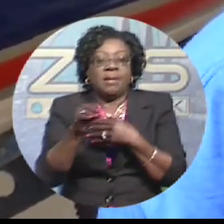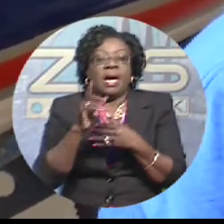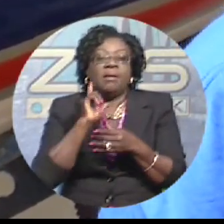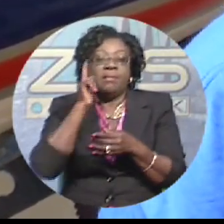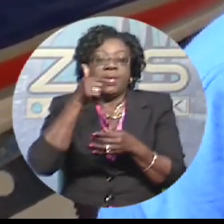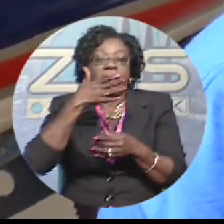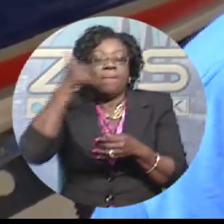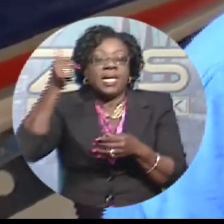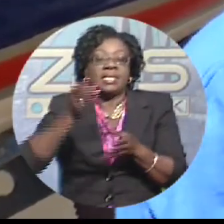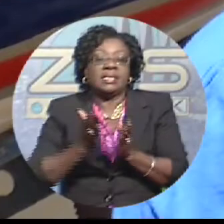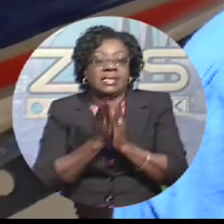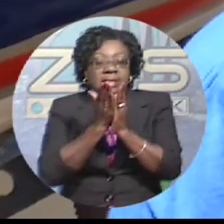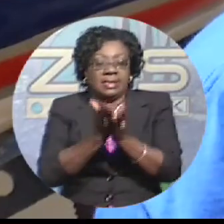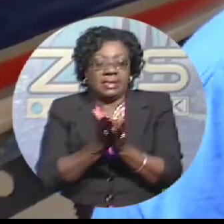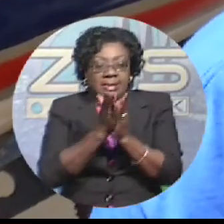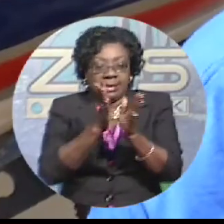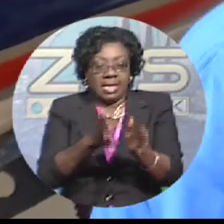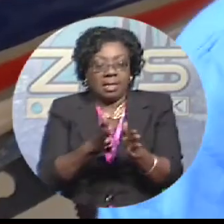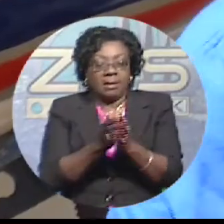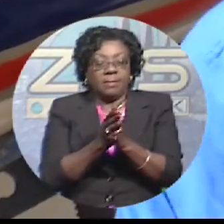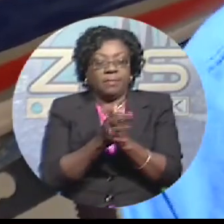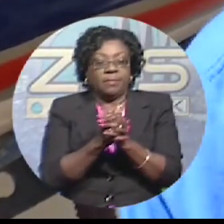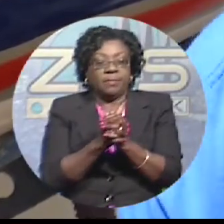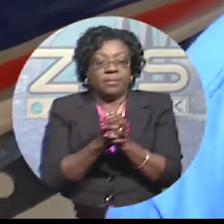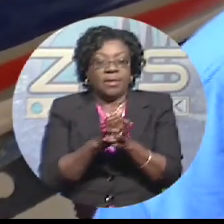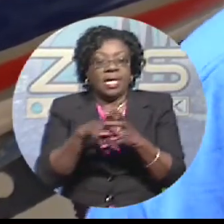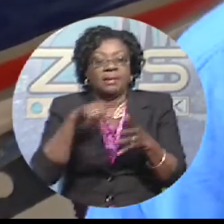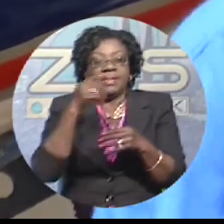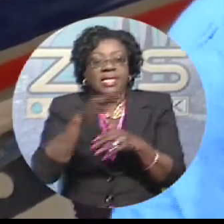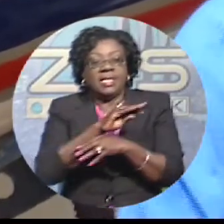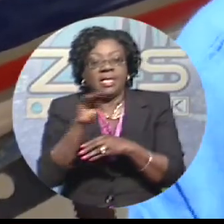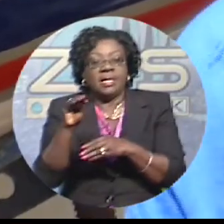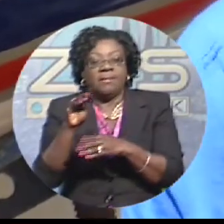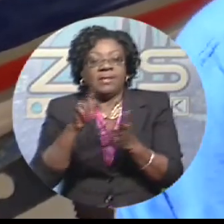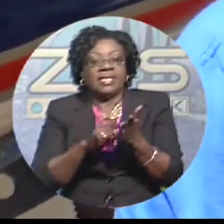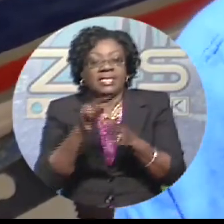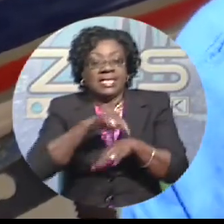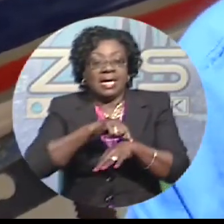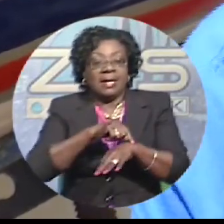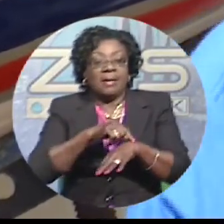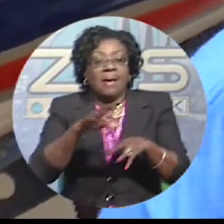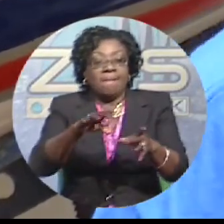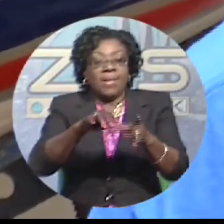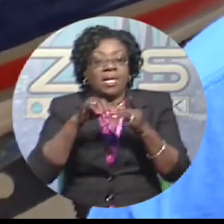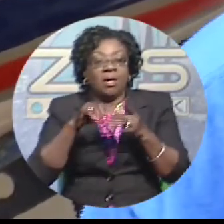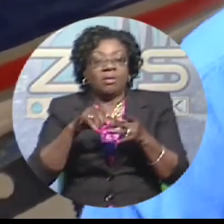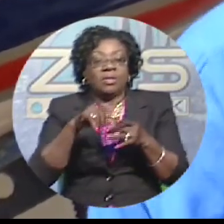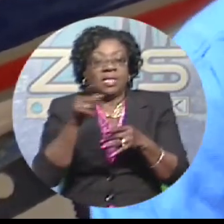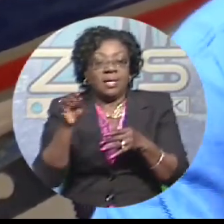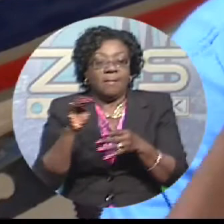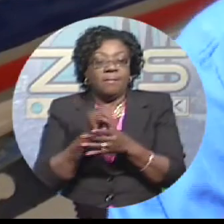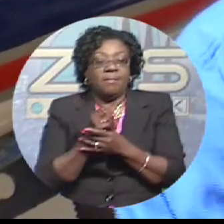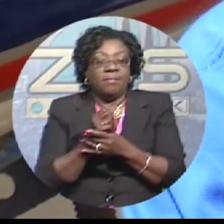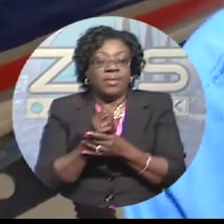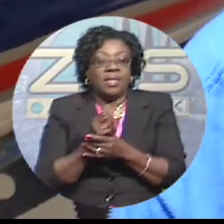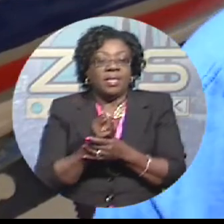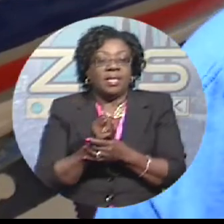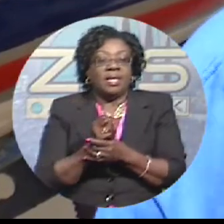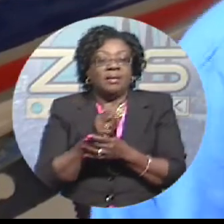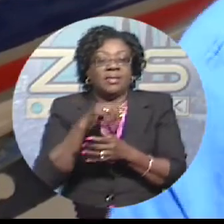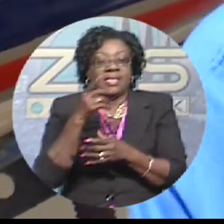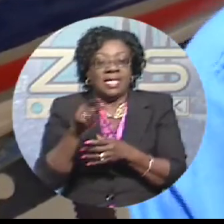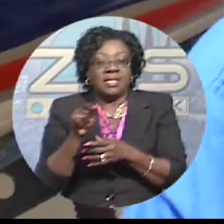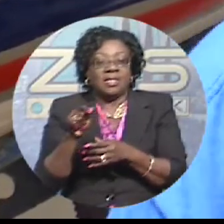this time on VDK and Revelation, but I'm saying to him, this time belongs to WG, and I'm saying to